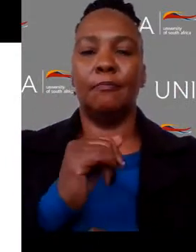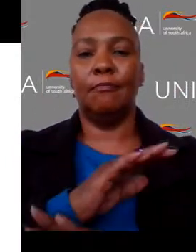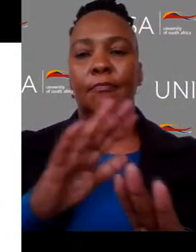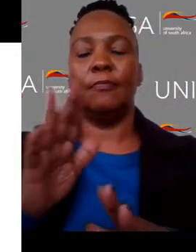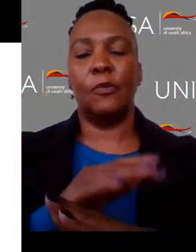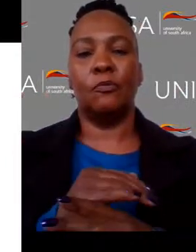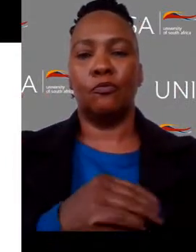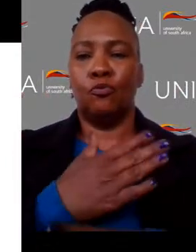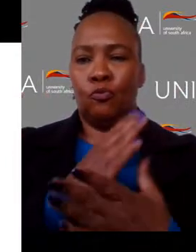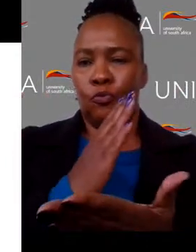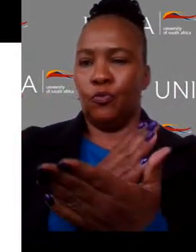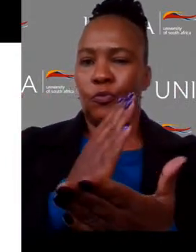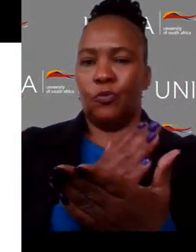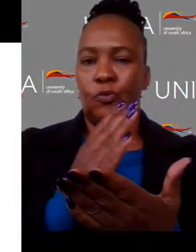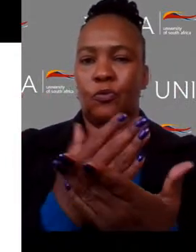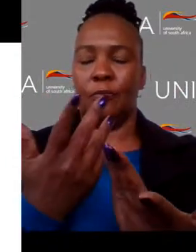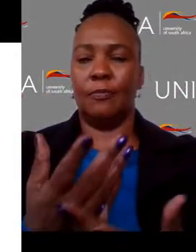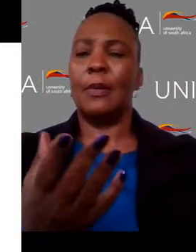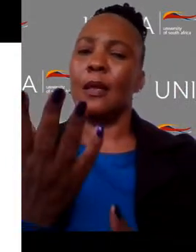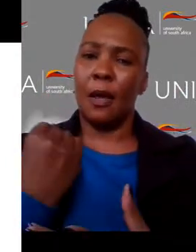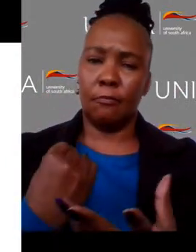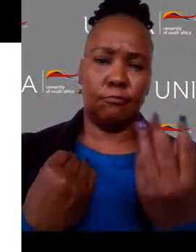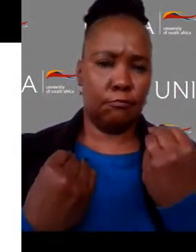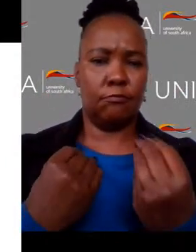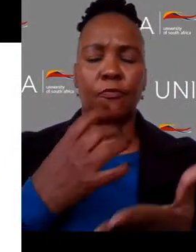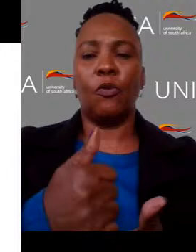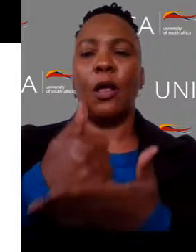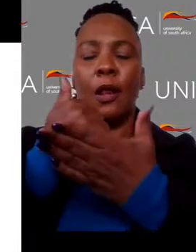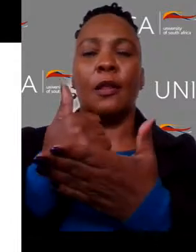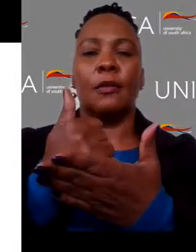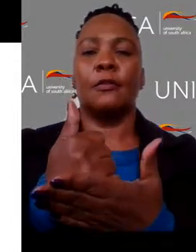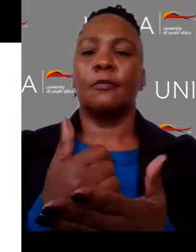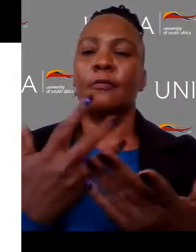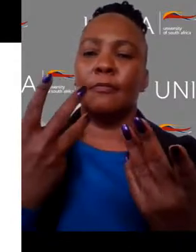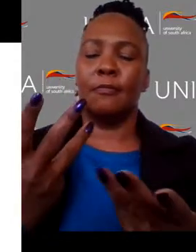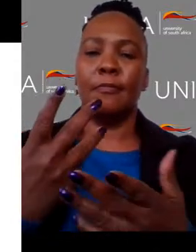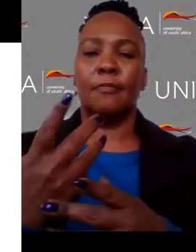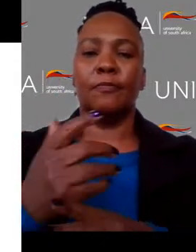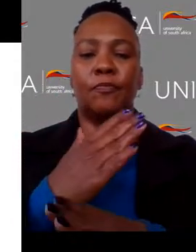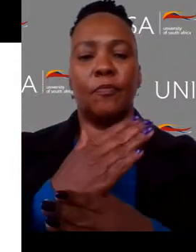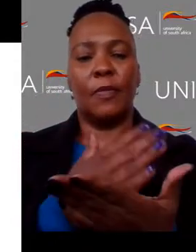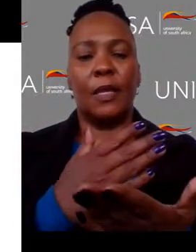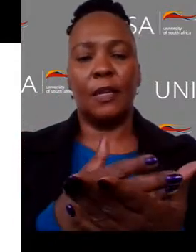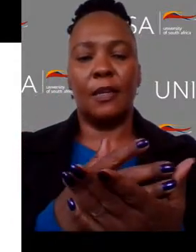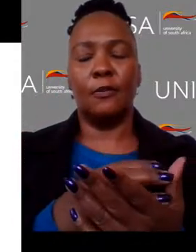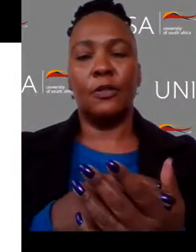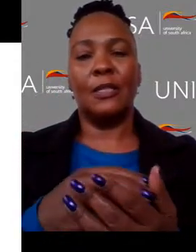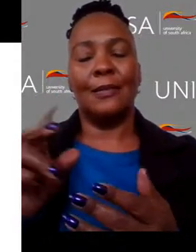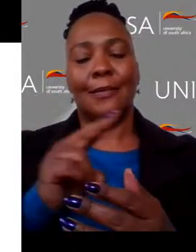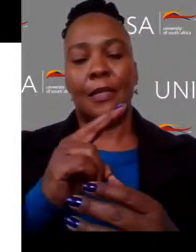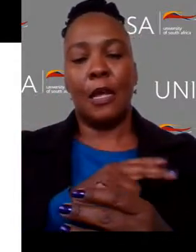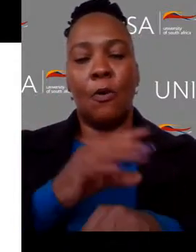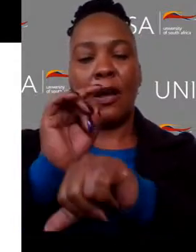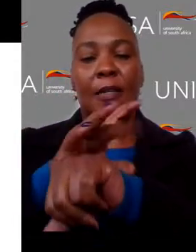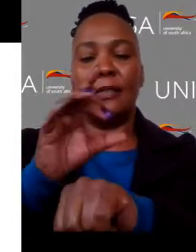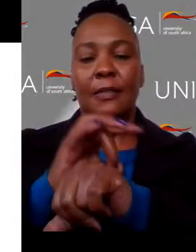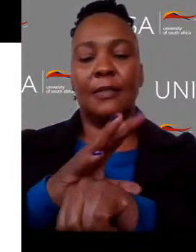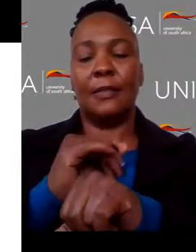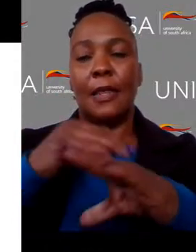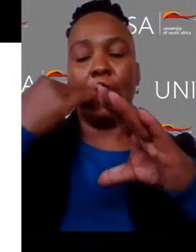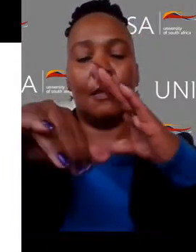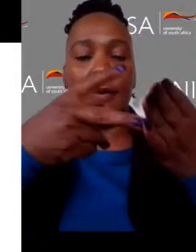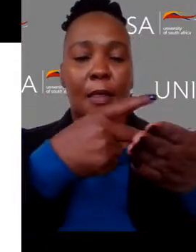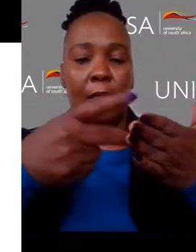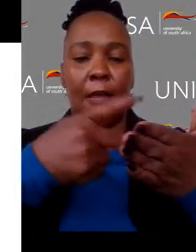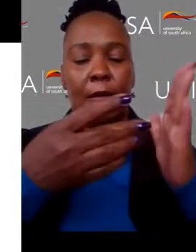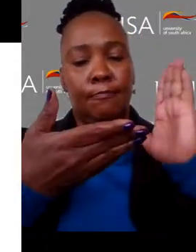sure about something, just ask for help. On the screen here, you see our counseling unit's email.